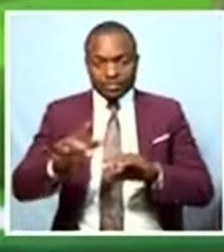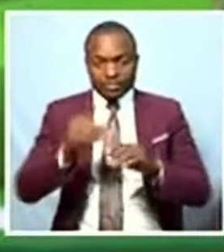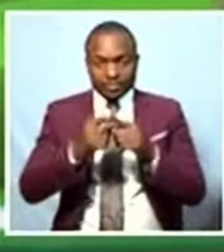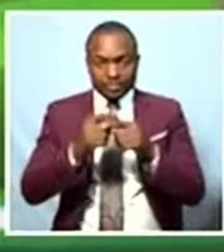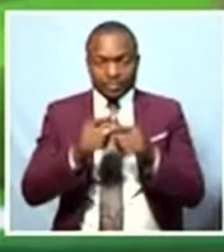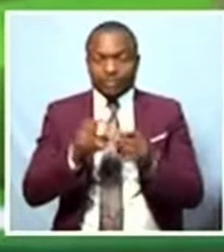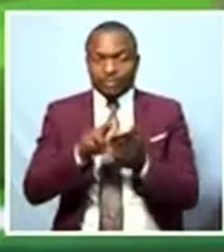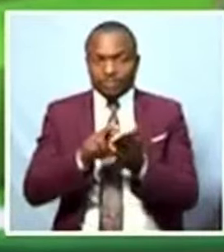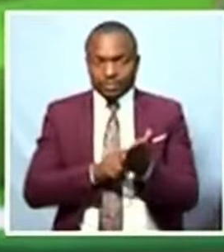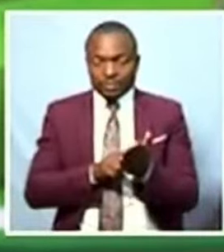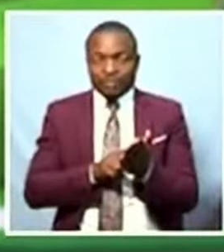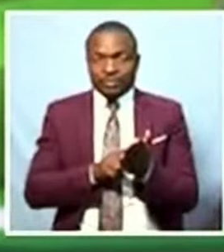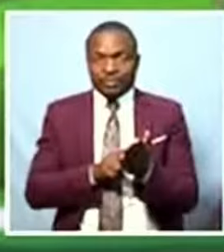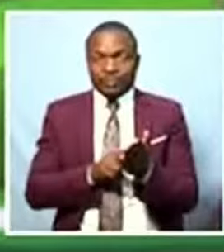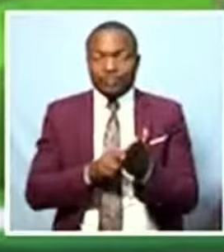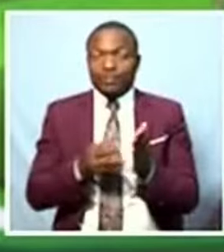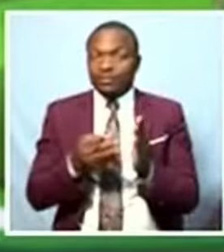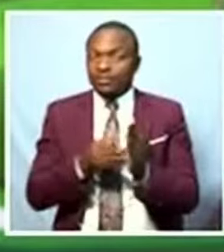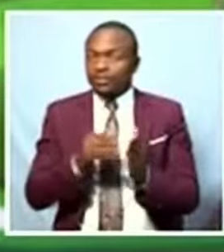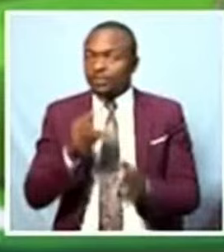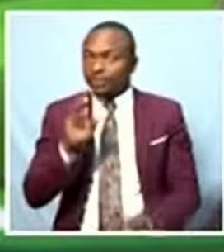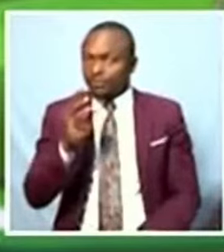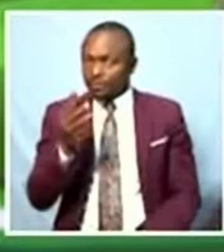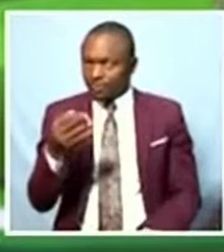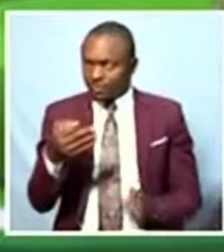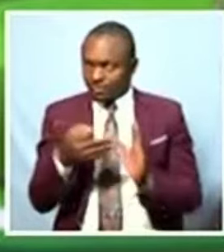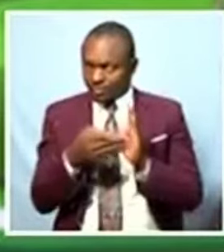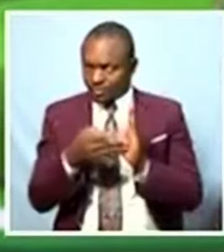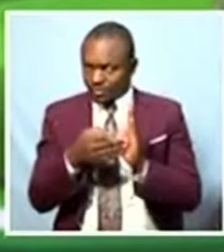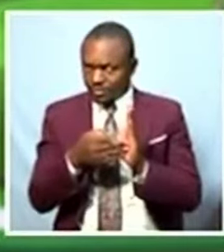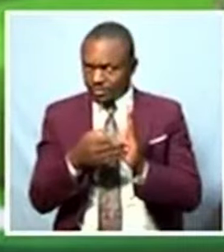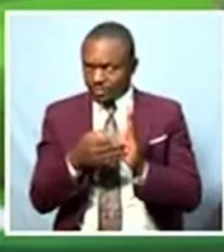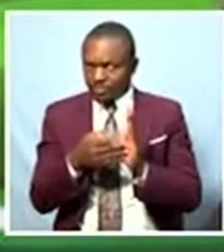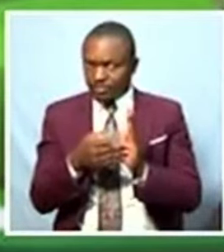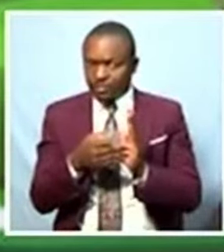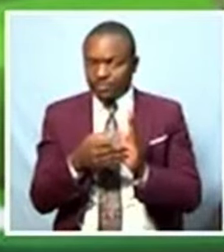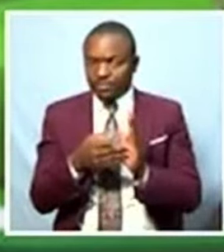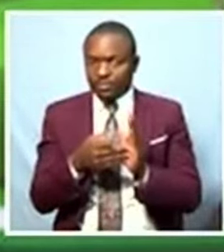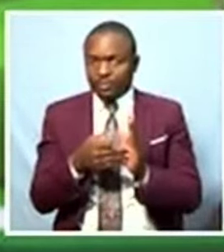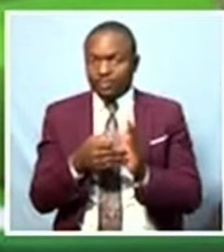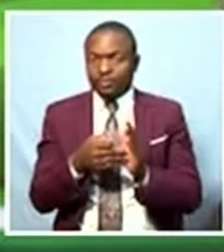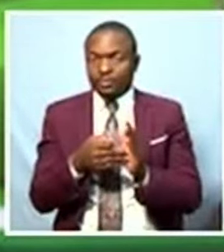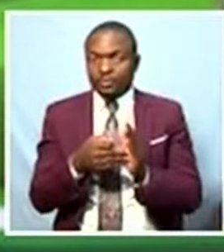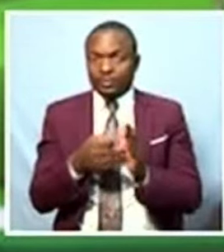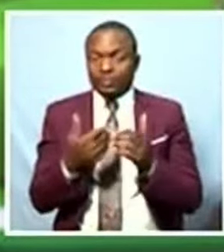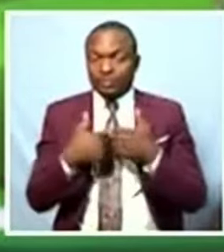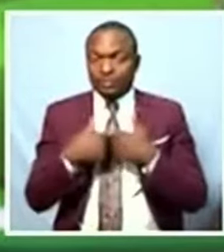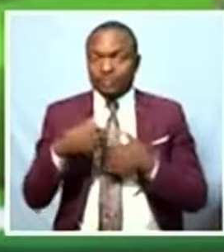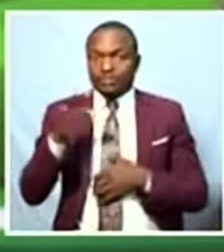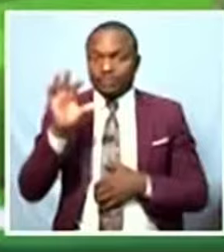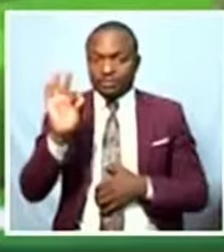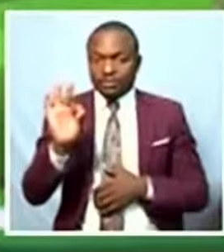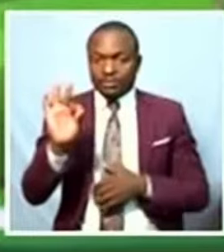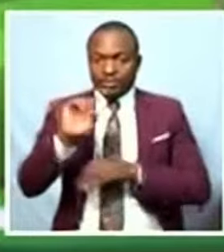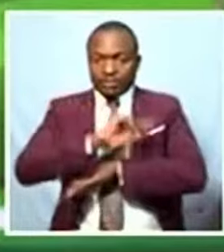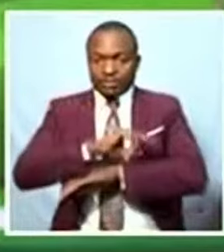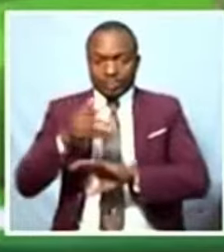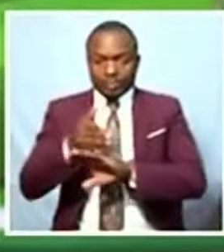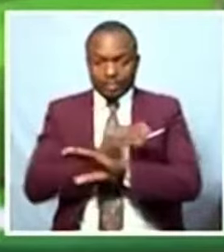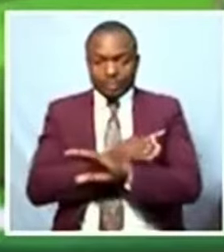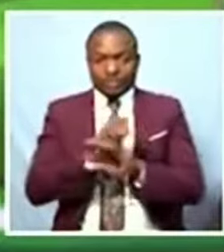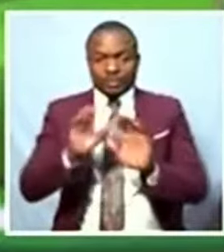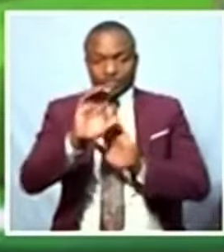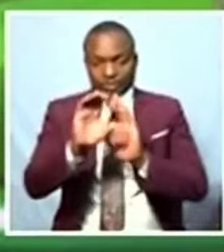on 4th February, the Commission is left with a window of only 9 days before the